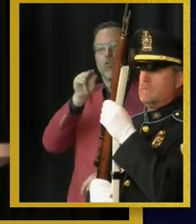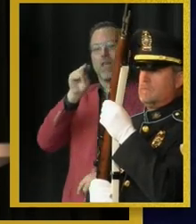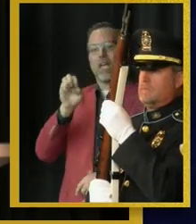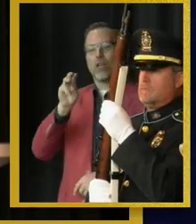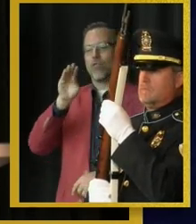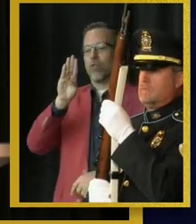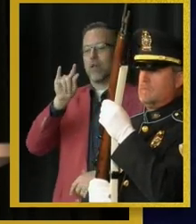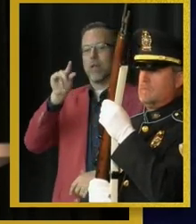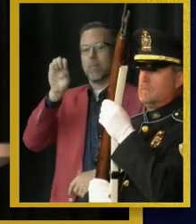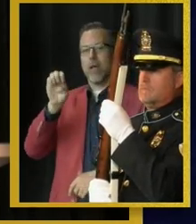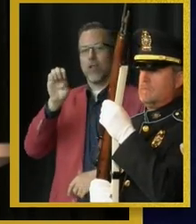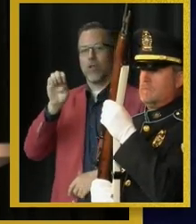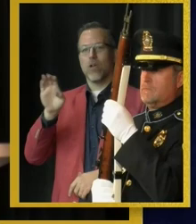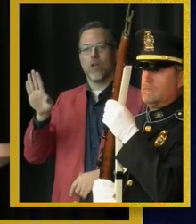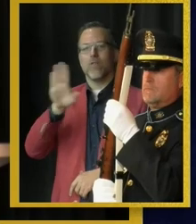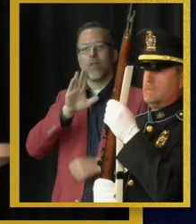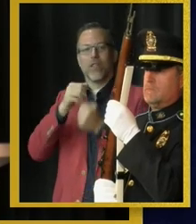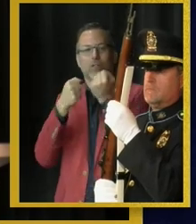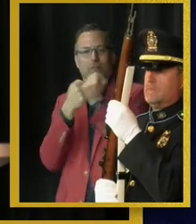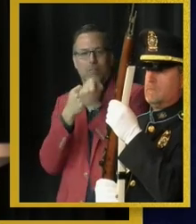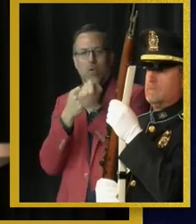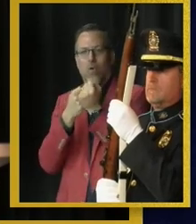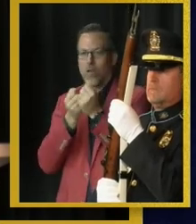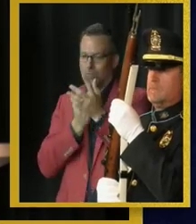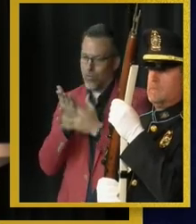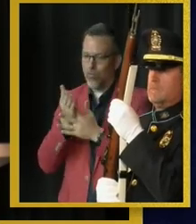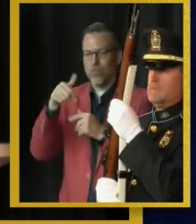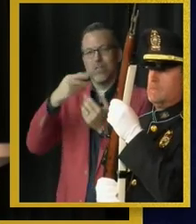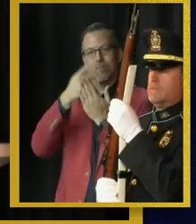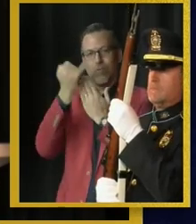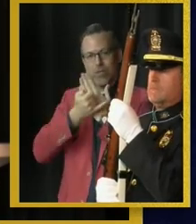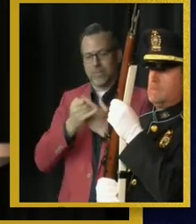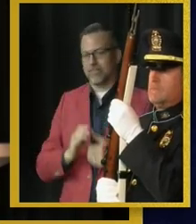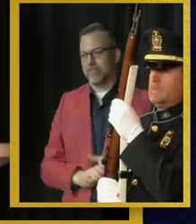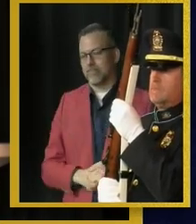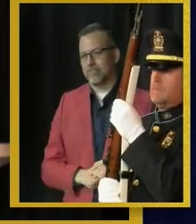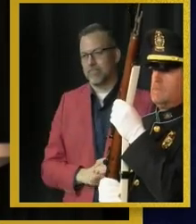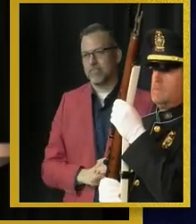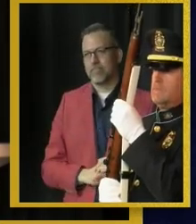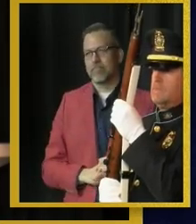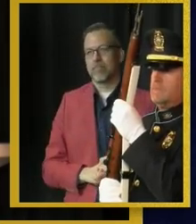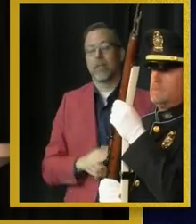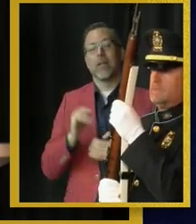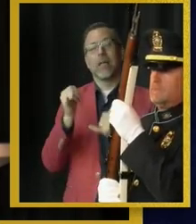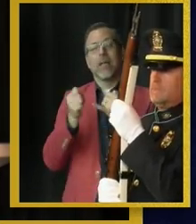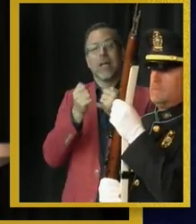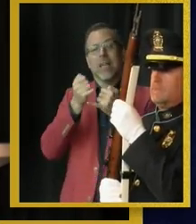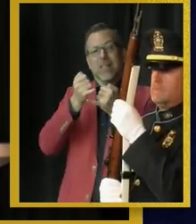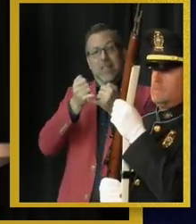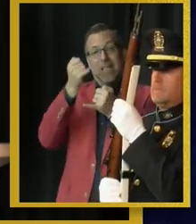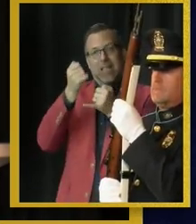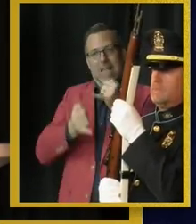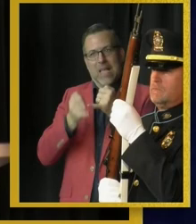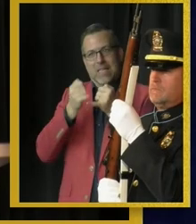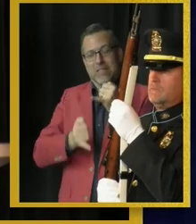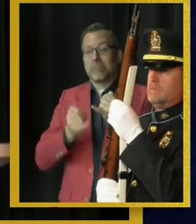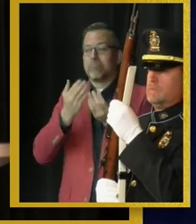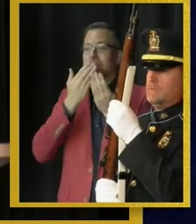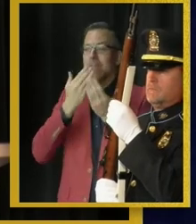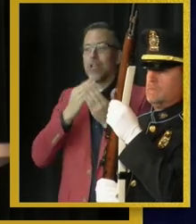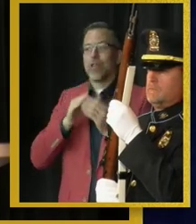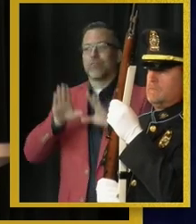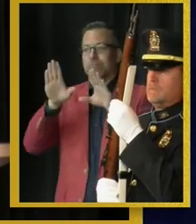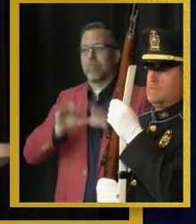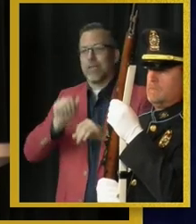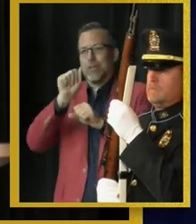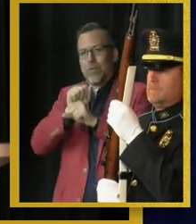MNPS School Board for their support and advocacy throughout this project. Finally, due to the amazing work of